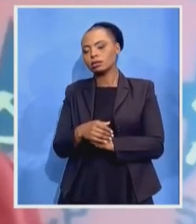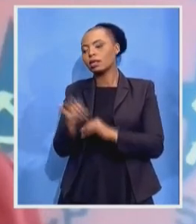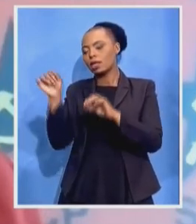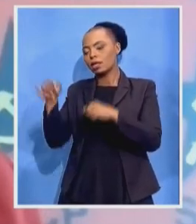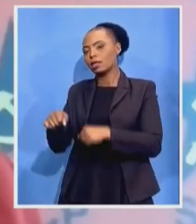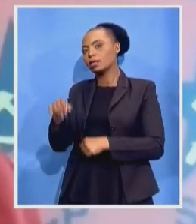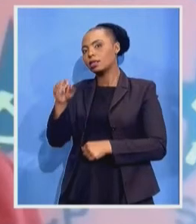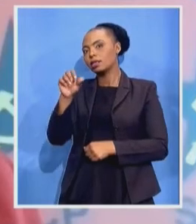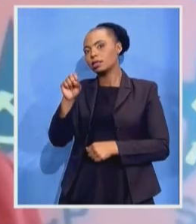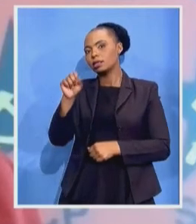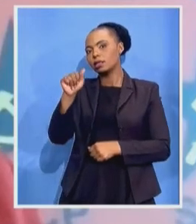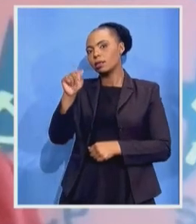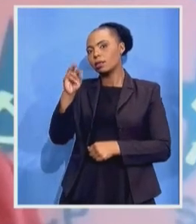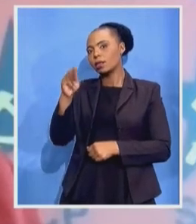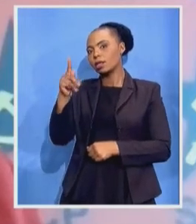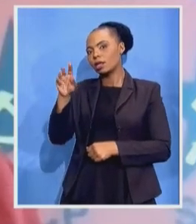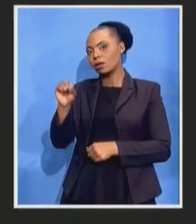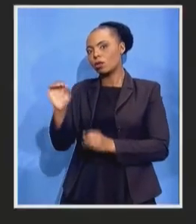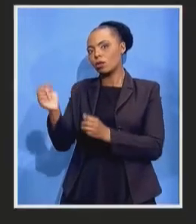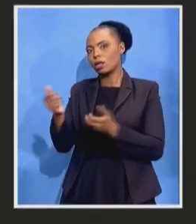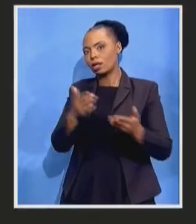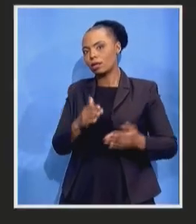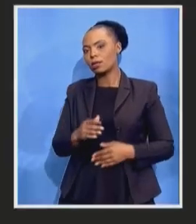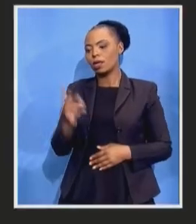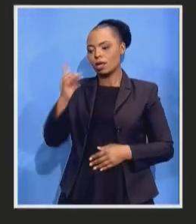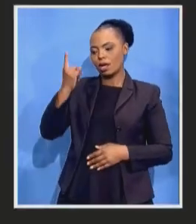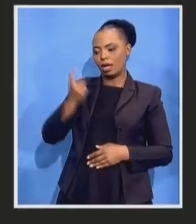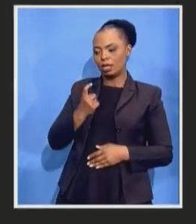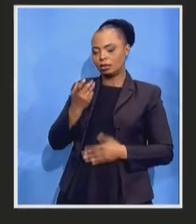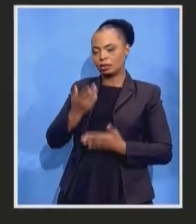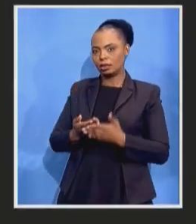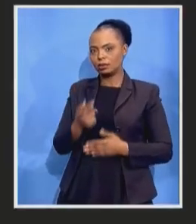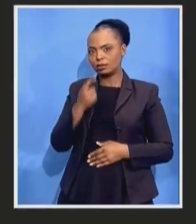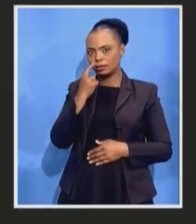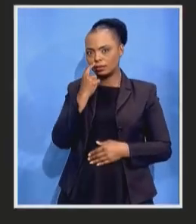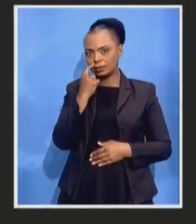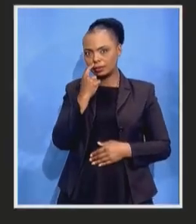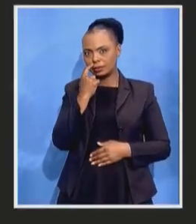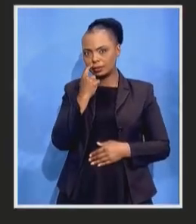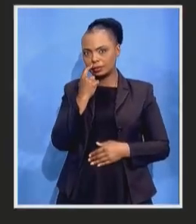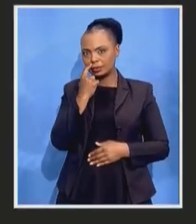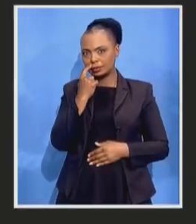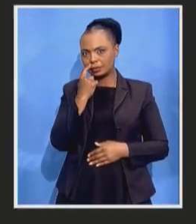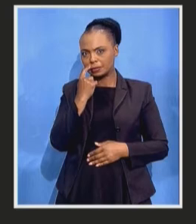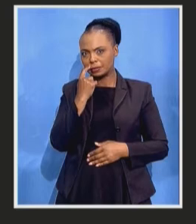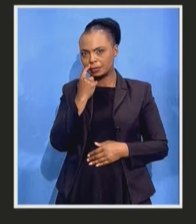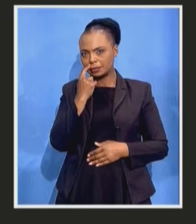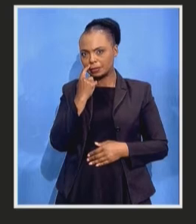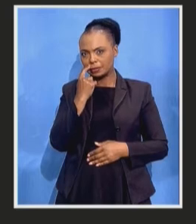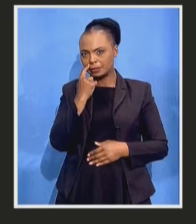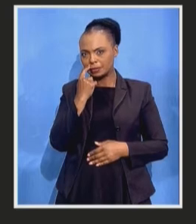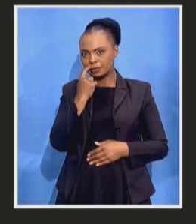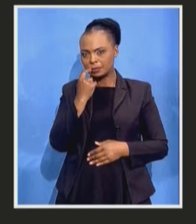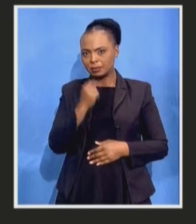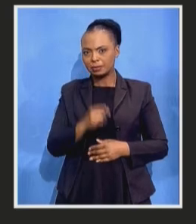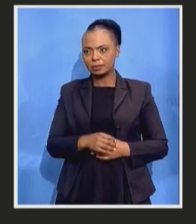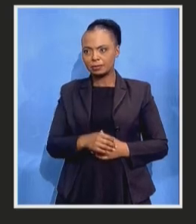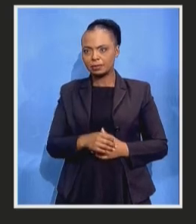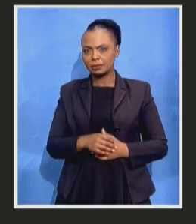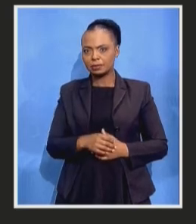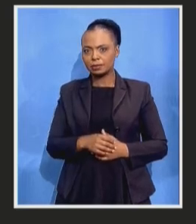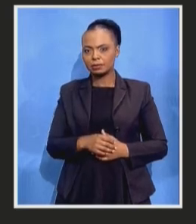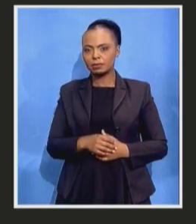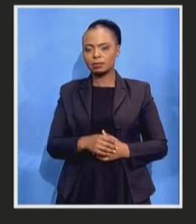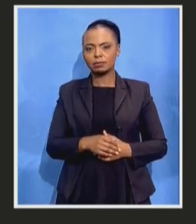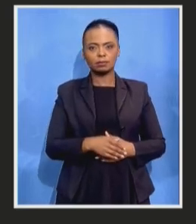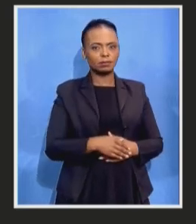You can ask a question. Thank you very much, Mr. Mashilo. Just a quick question to the Central Committee, and in particular the GS.